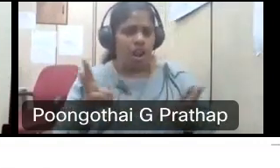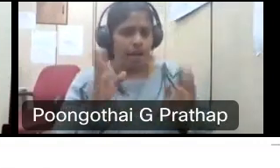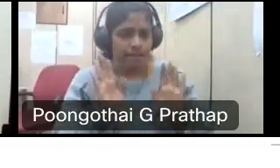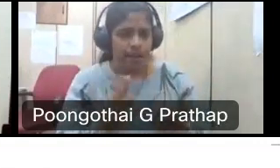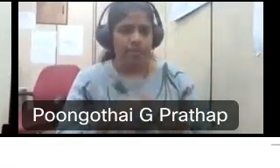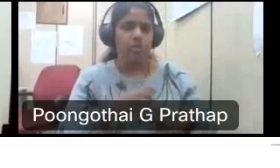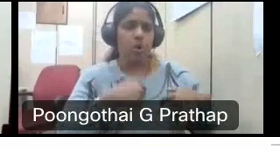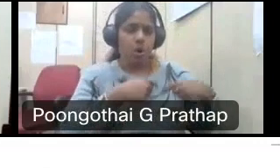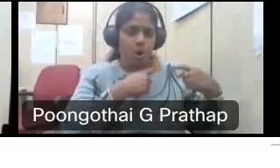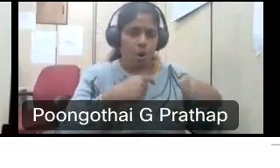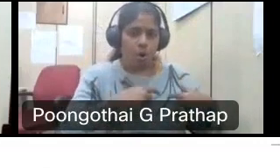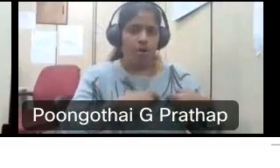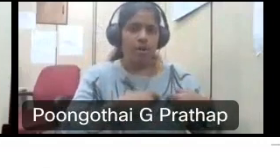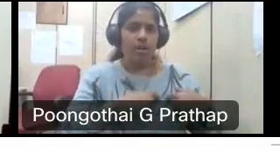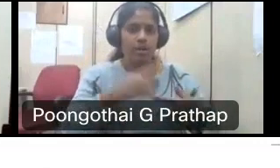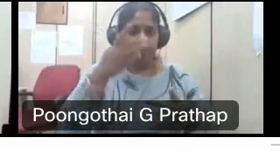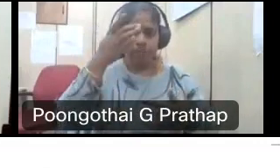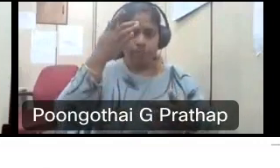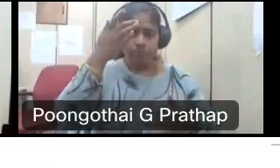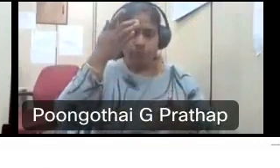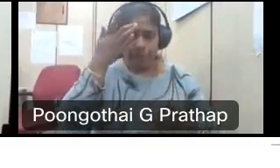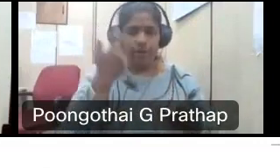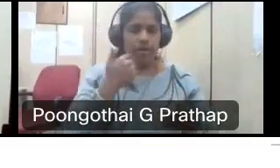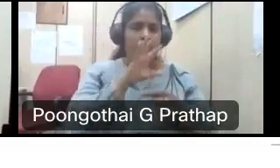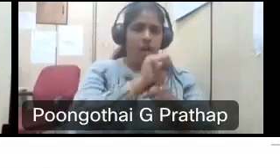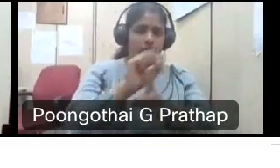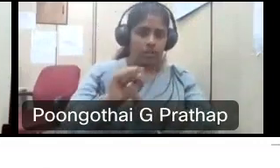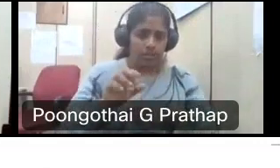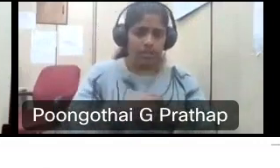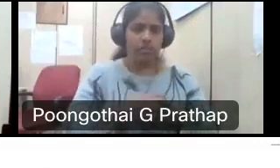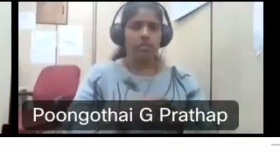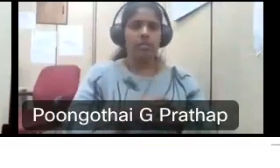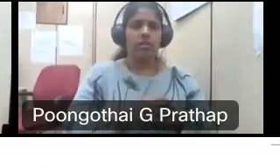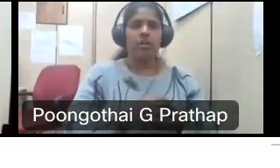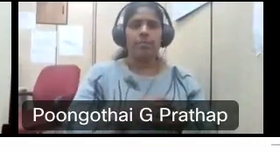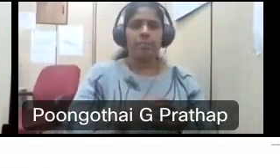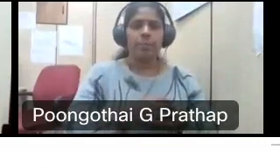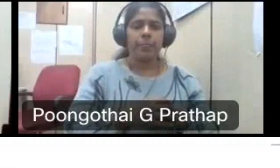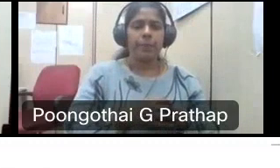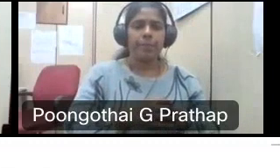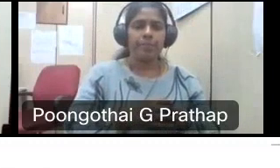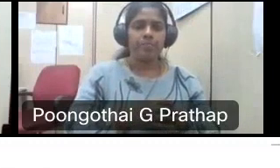issues should be identified and resolved, because they can be resolved mostly.